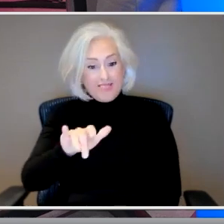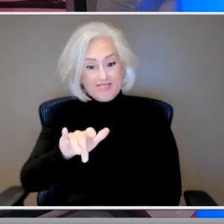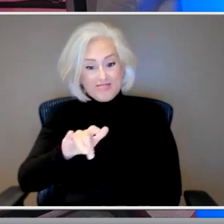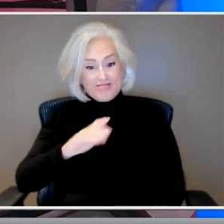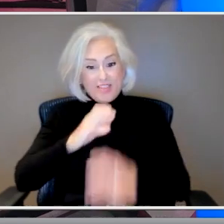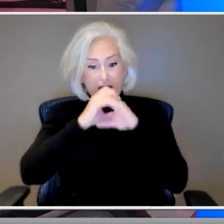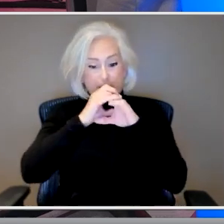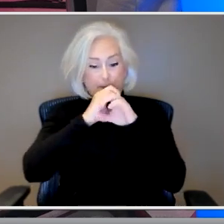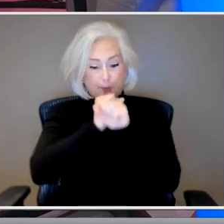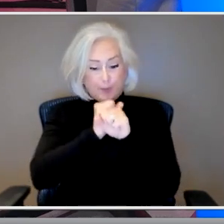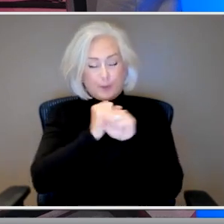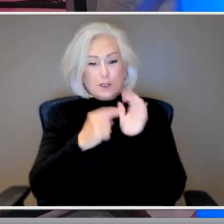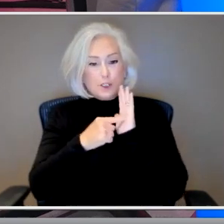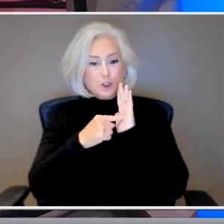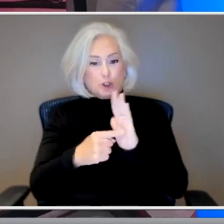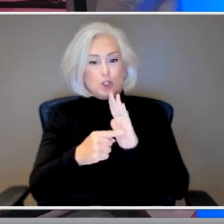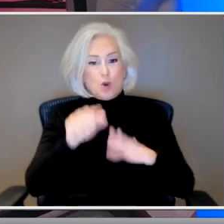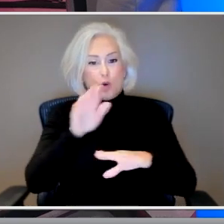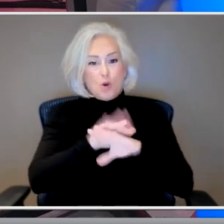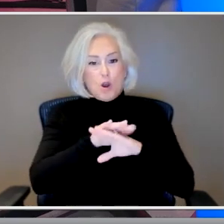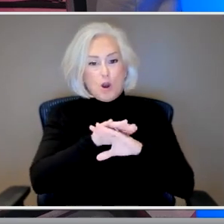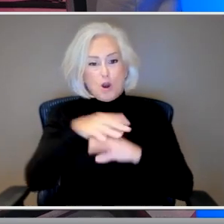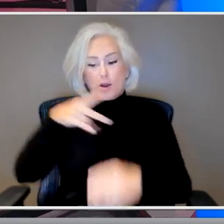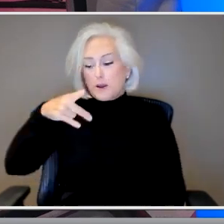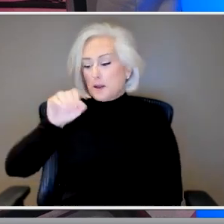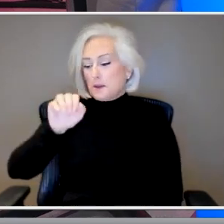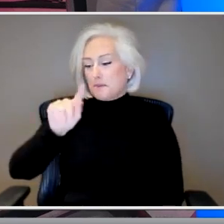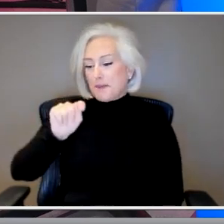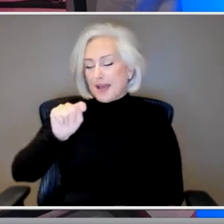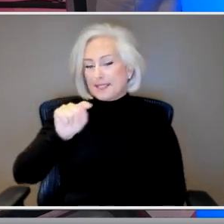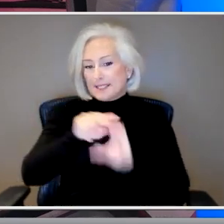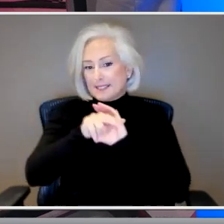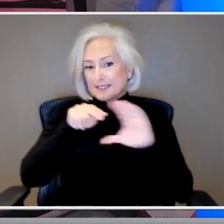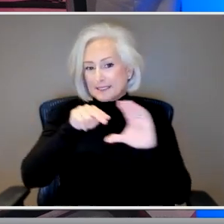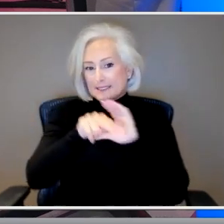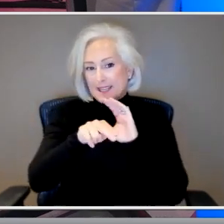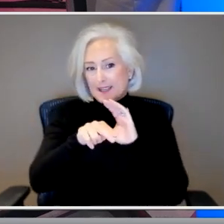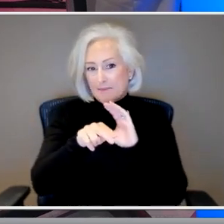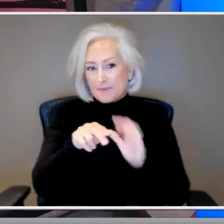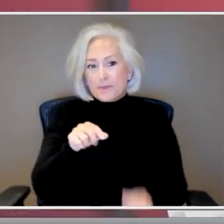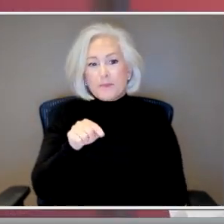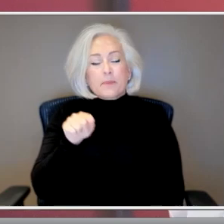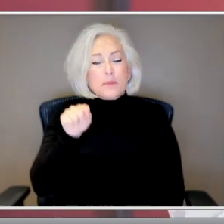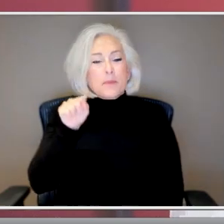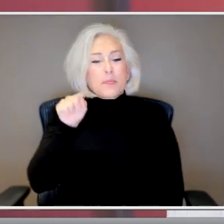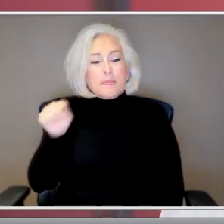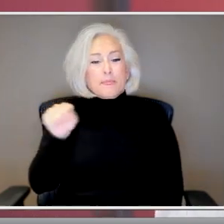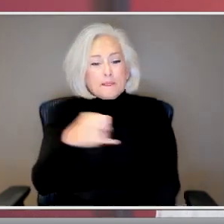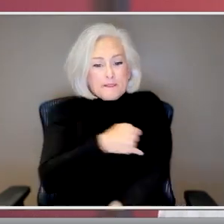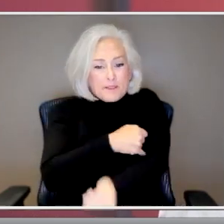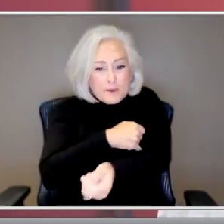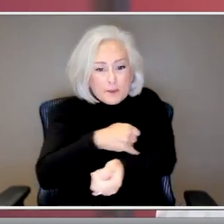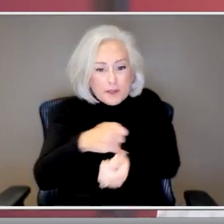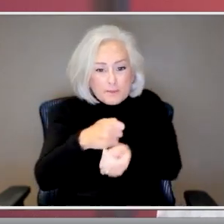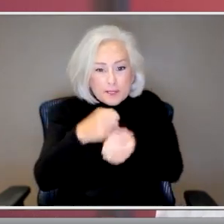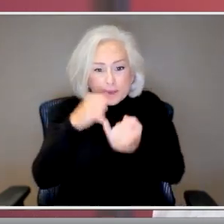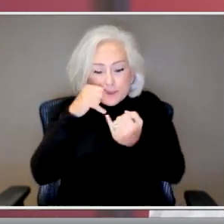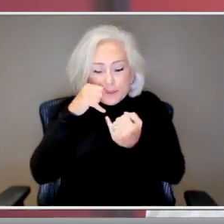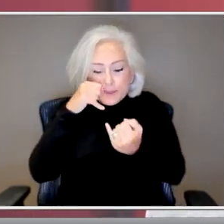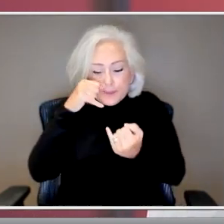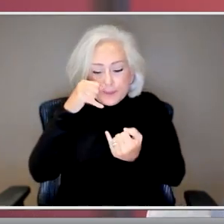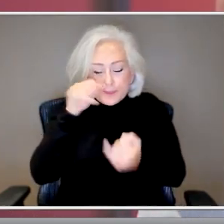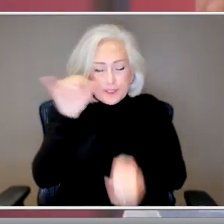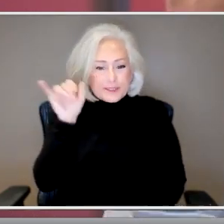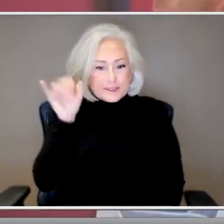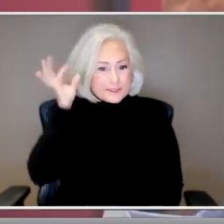scan? So those are really small, like those blood vessels are like almost as thin as a hair. So